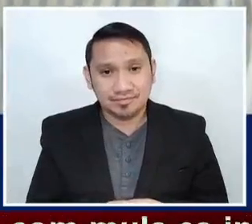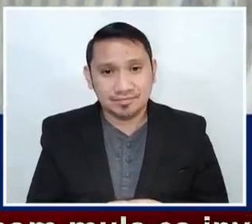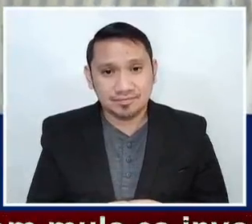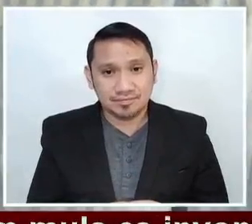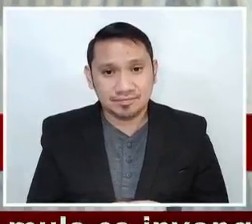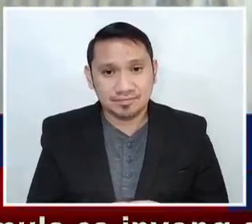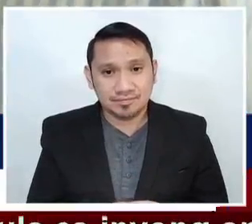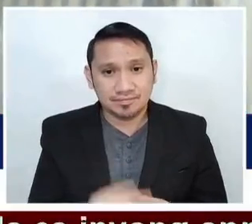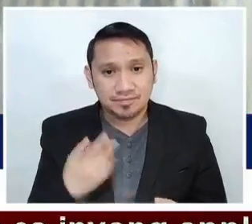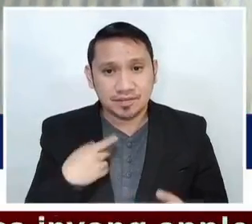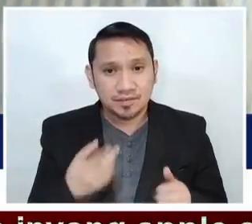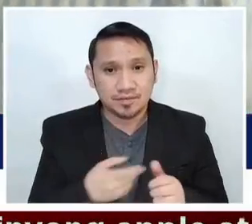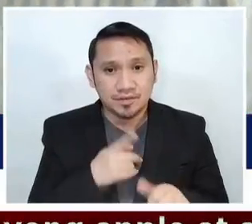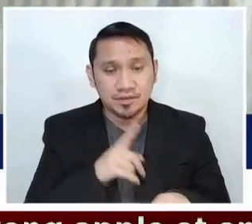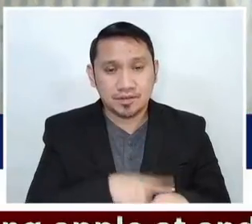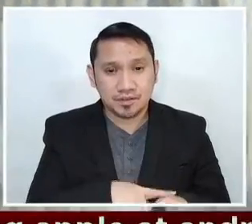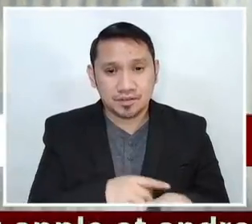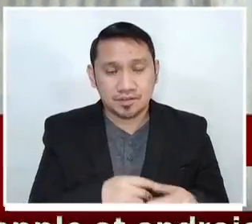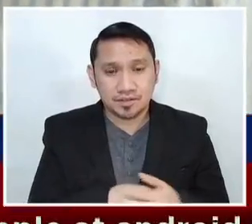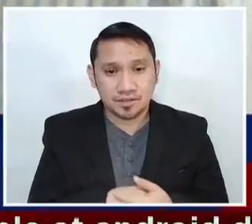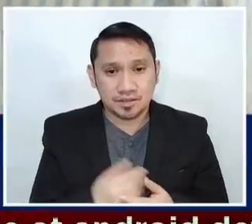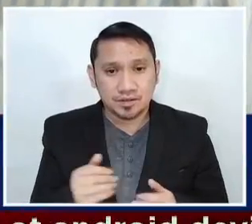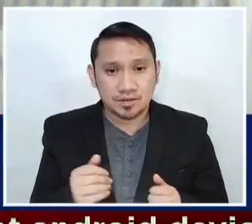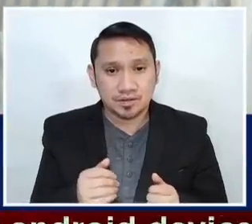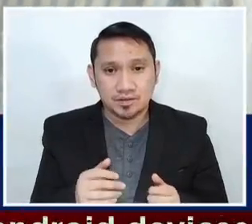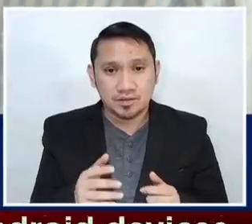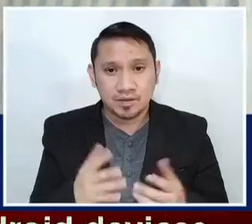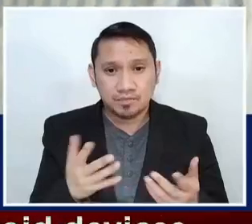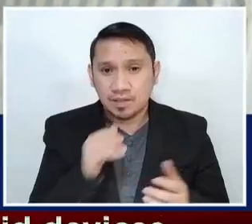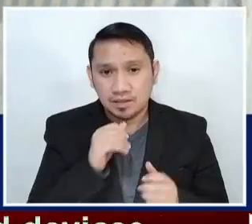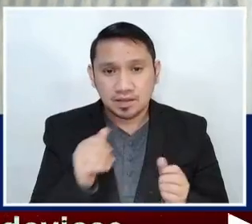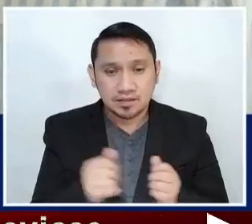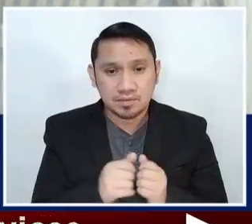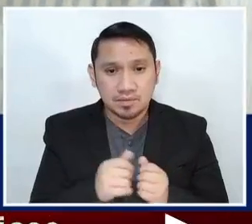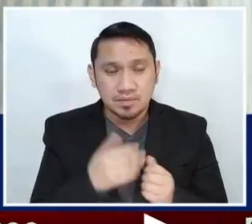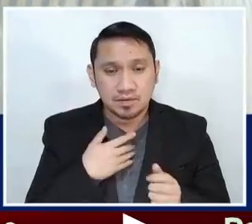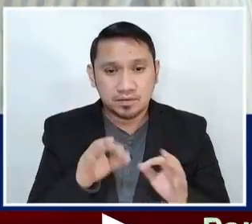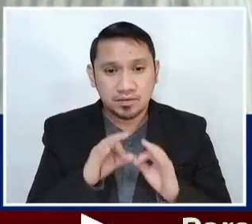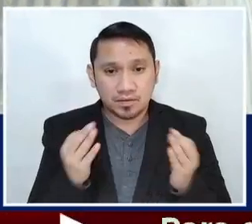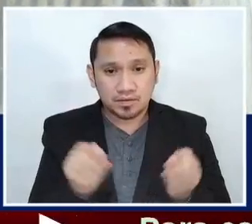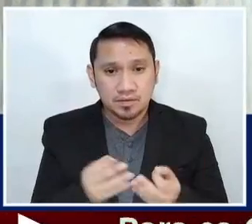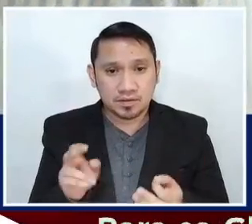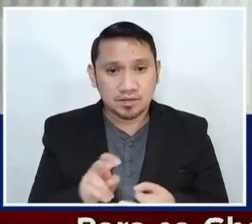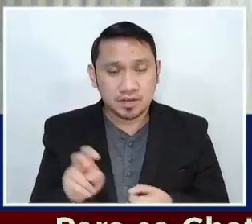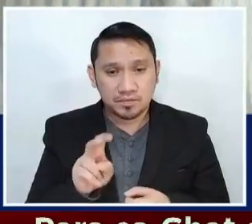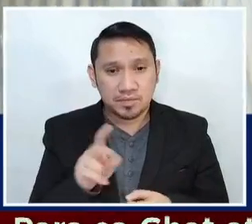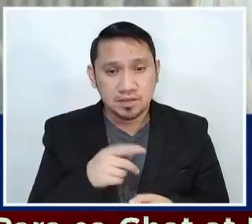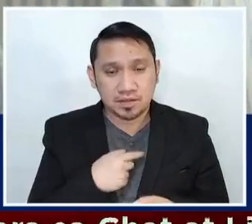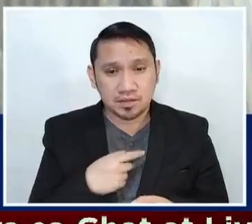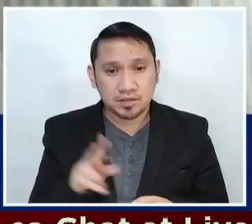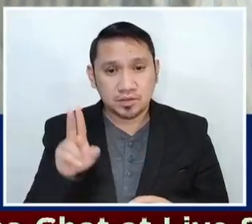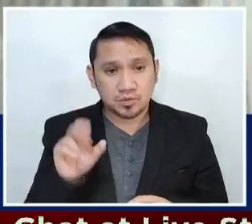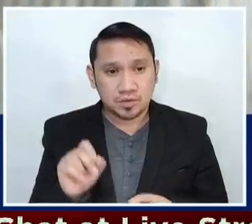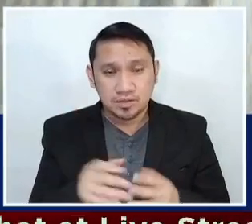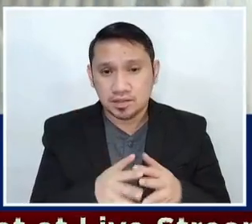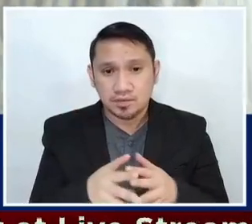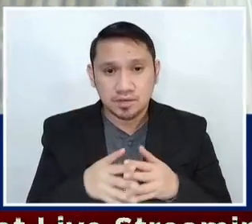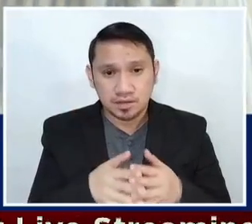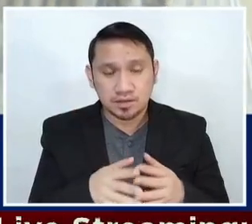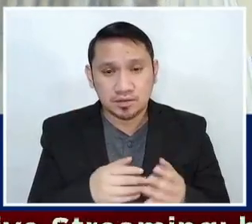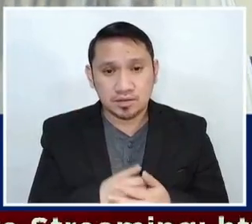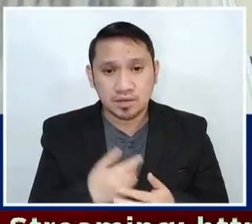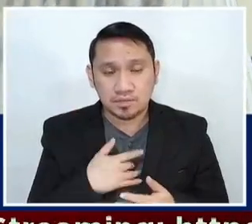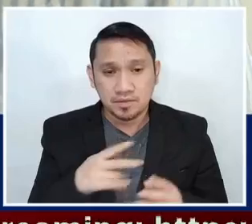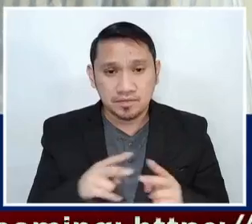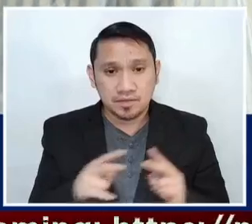first time flying out without my family. Yes, and it's my first time traveling to the US. But you know, at the same time, I'm really